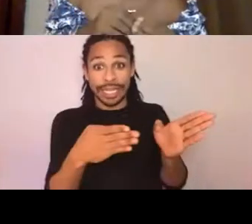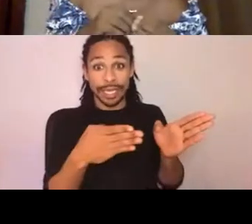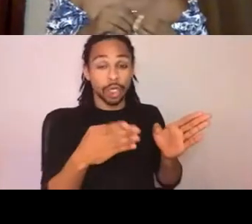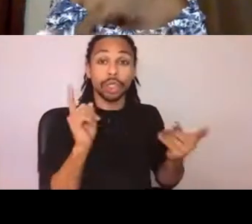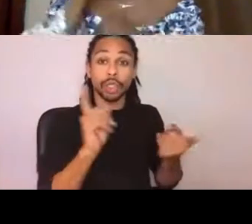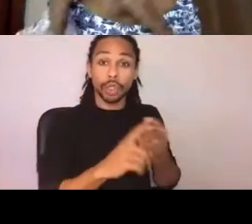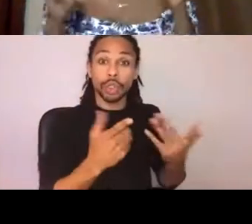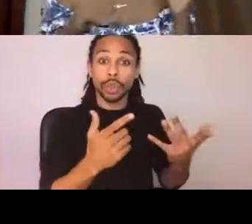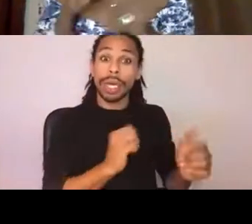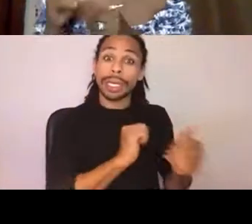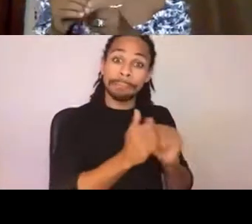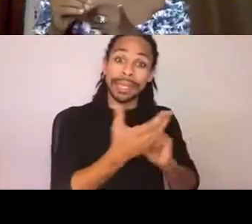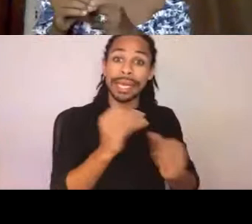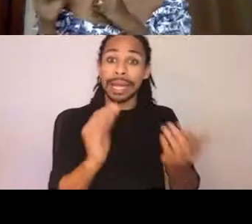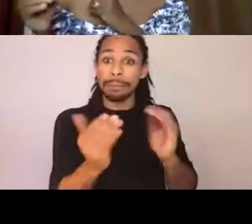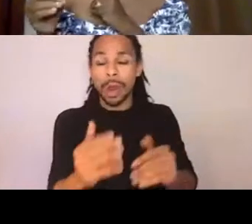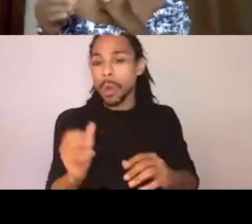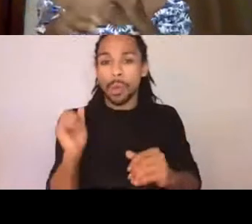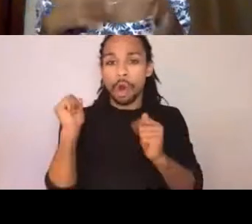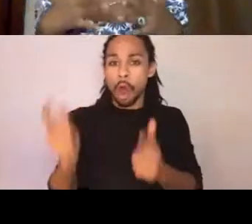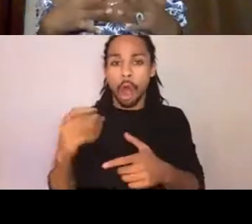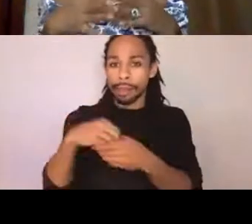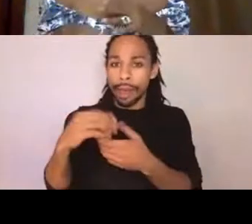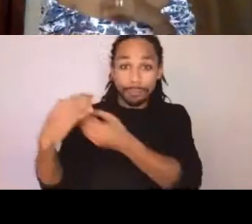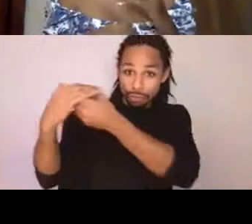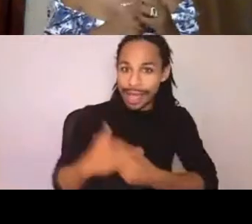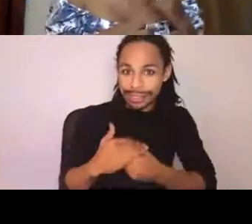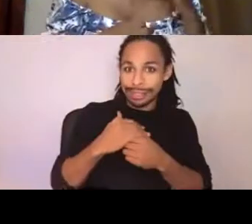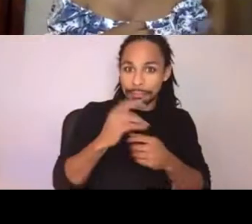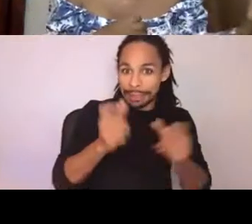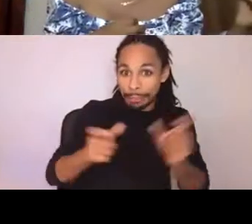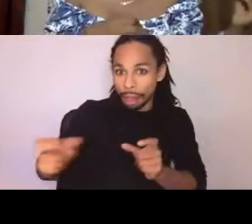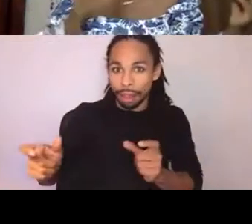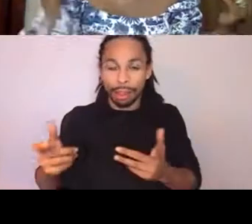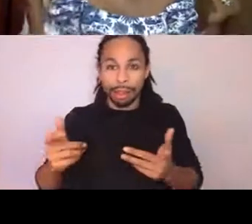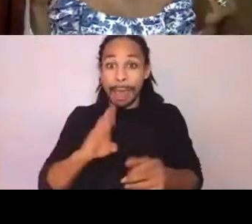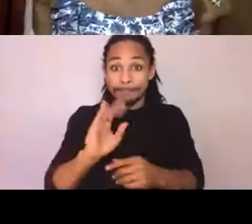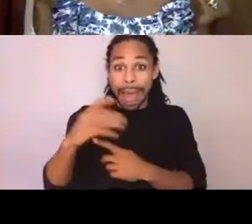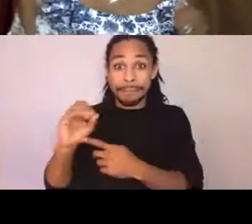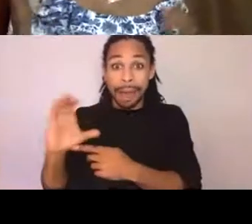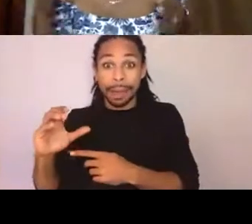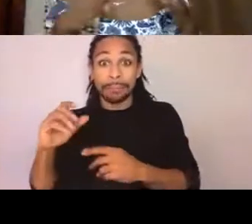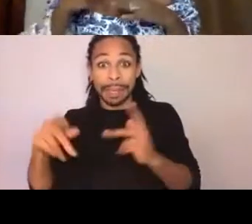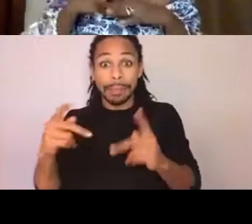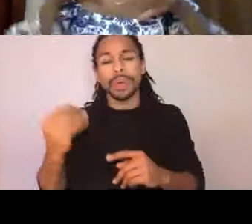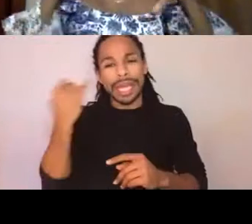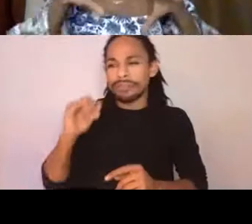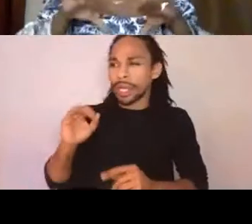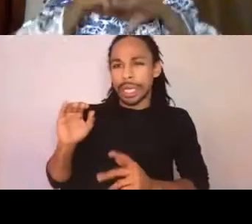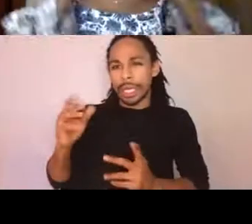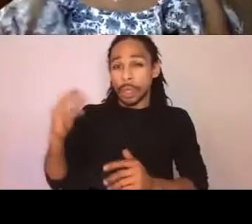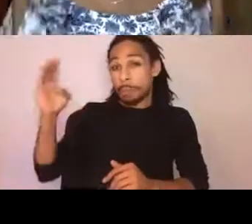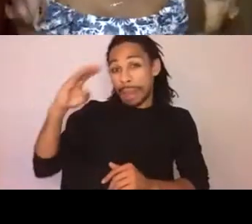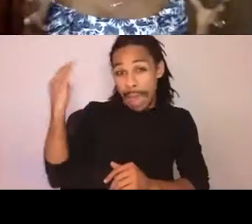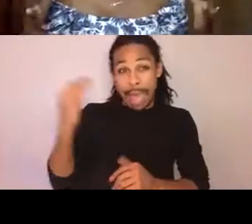and compare, we're all in the oppression Olympics. And so if their struggle is perceived more than, you know, like,